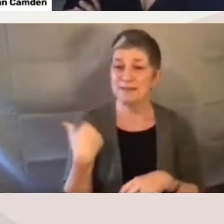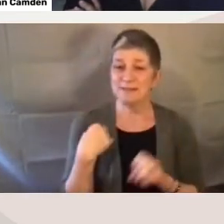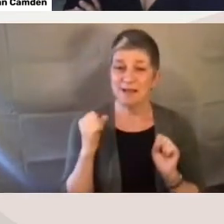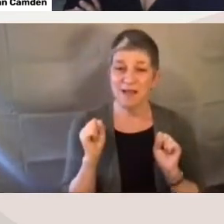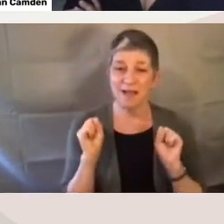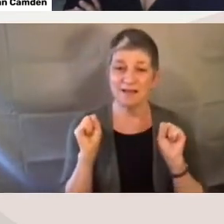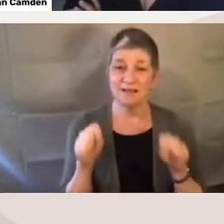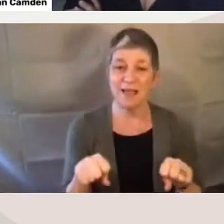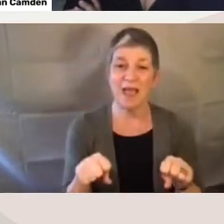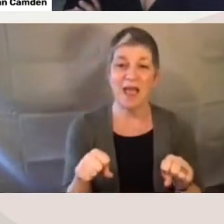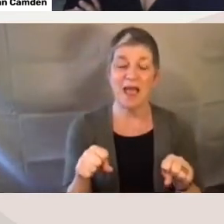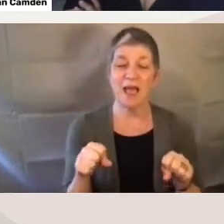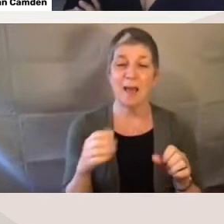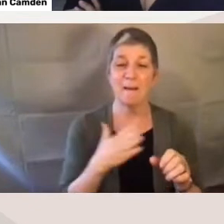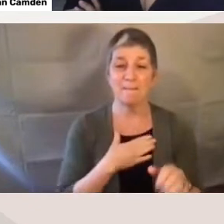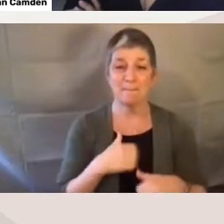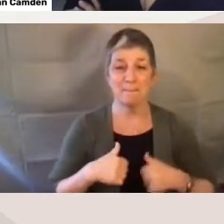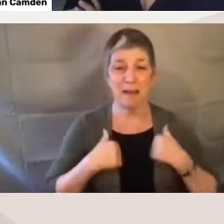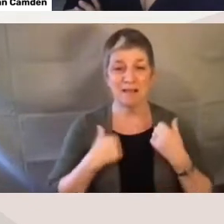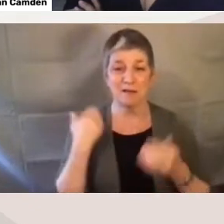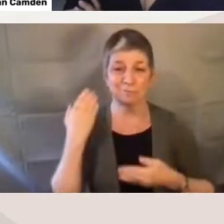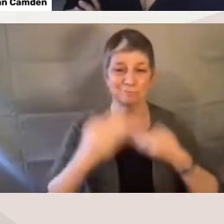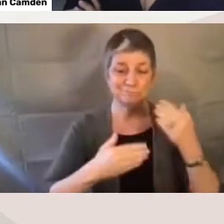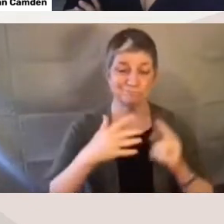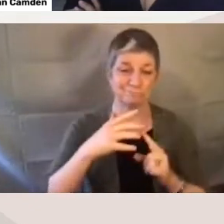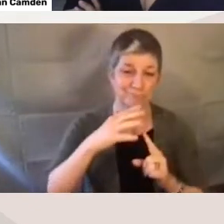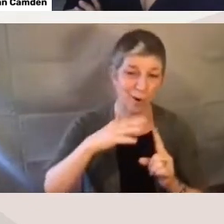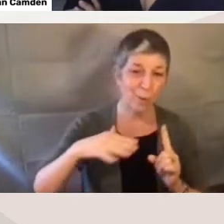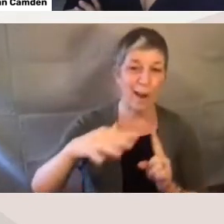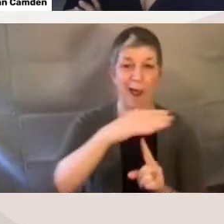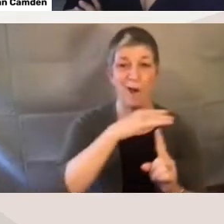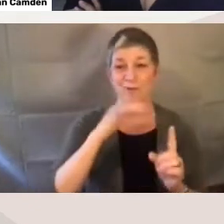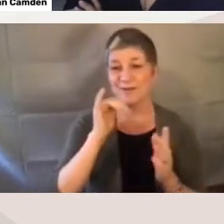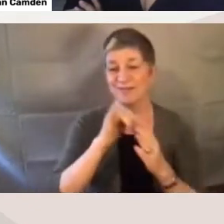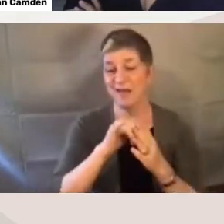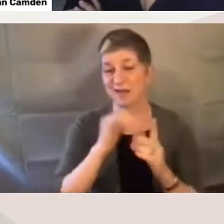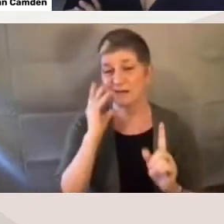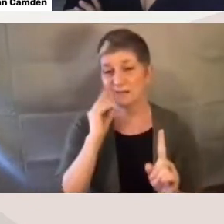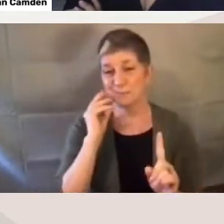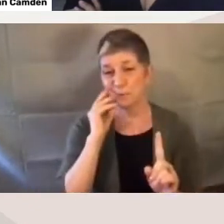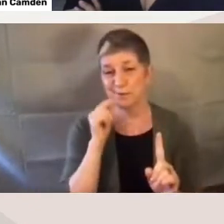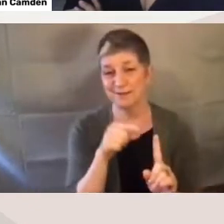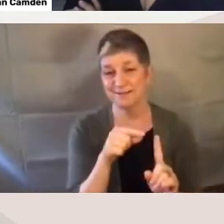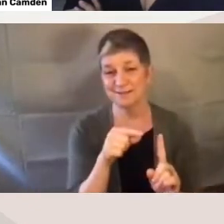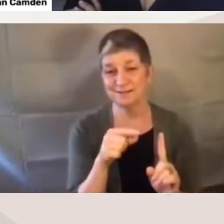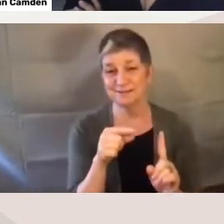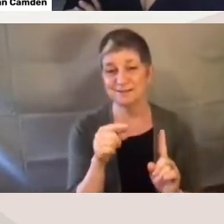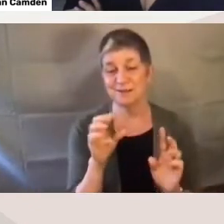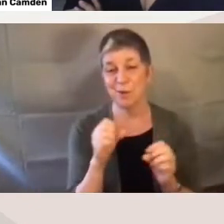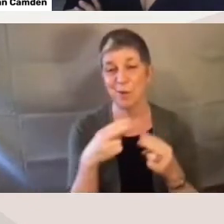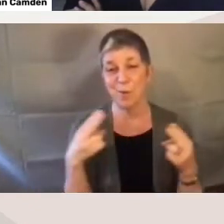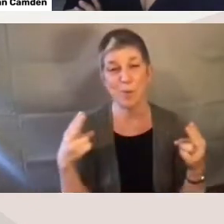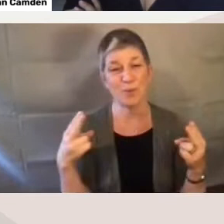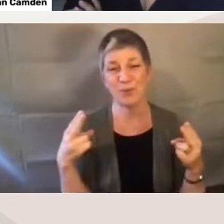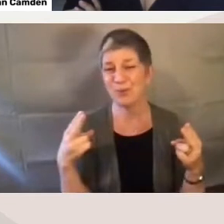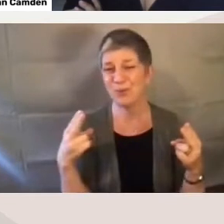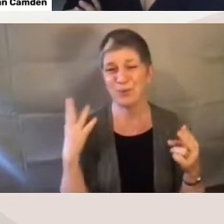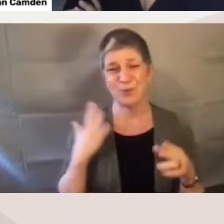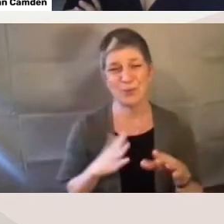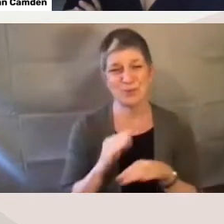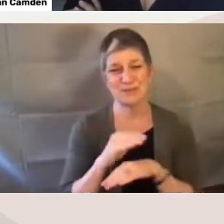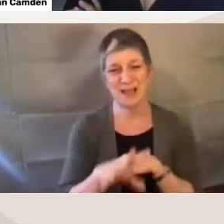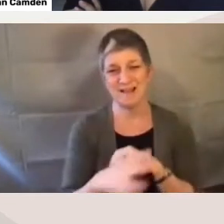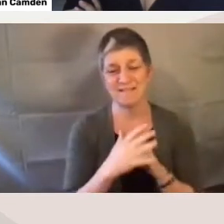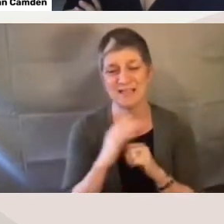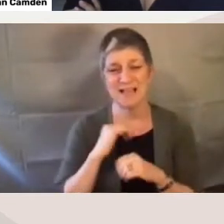can, live my life around that. But oh, the side effects. I've